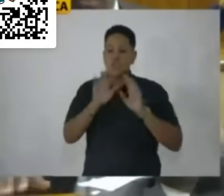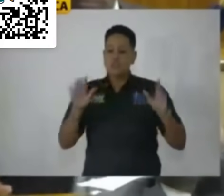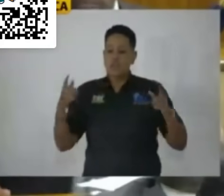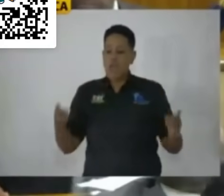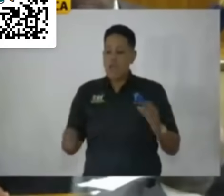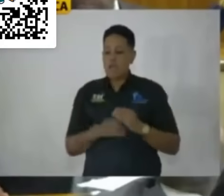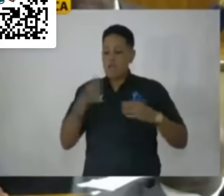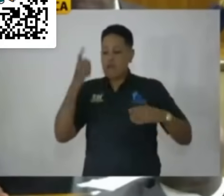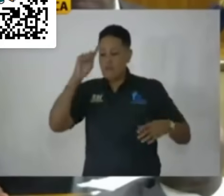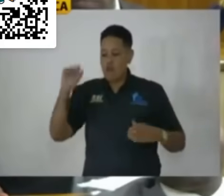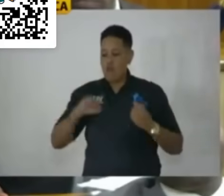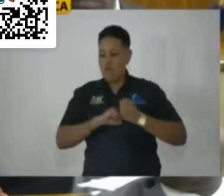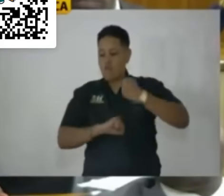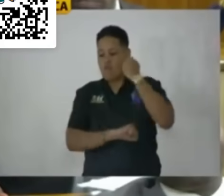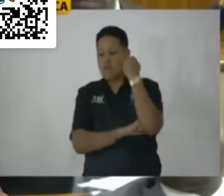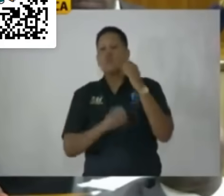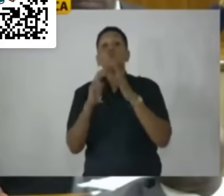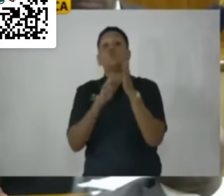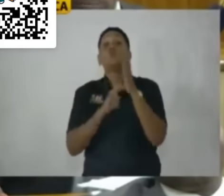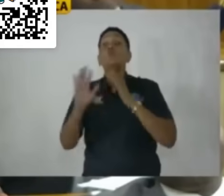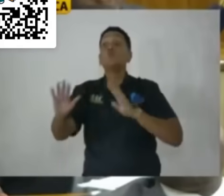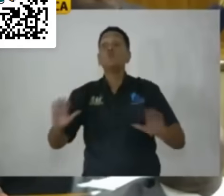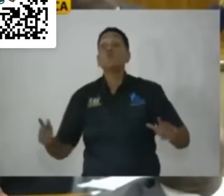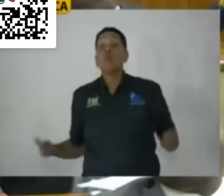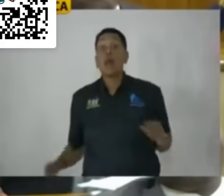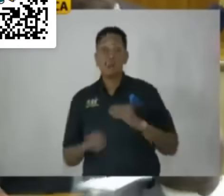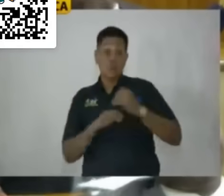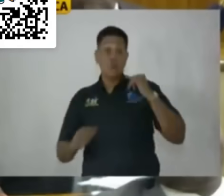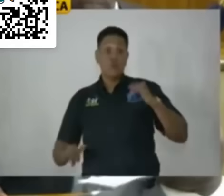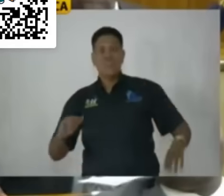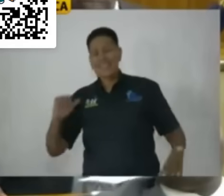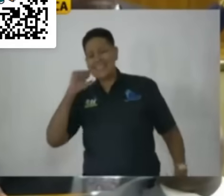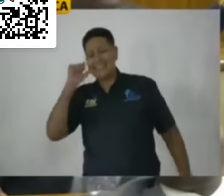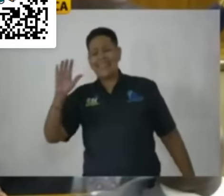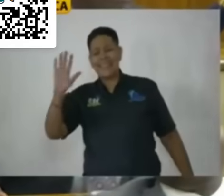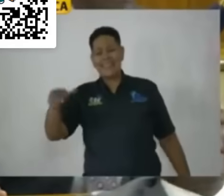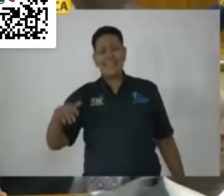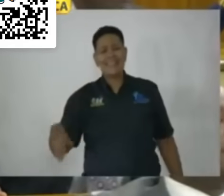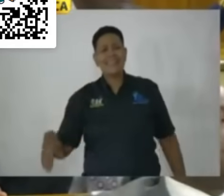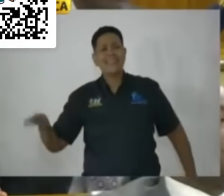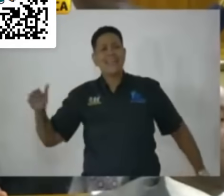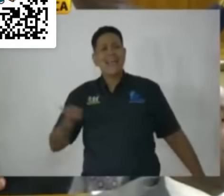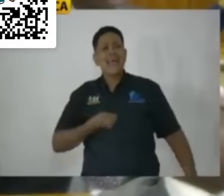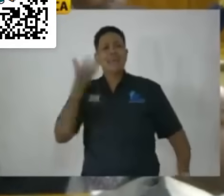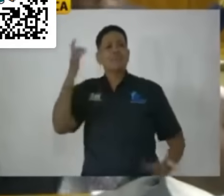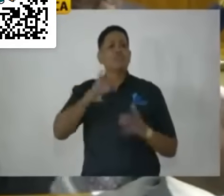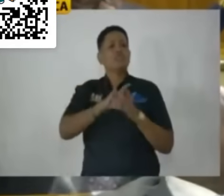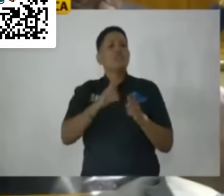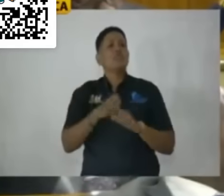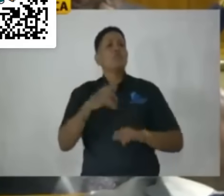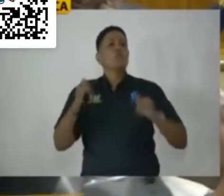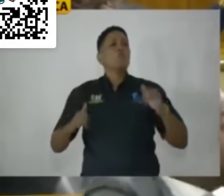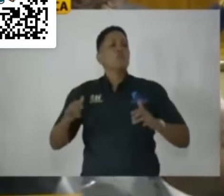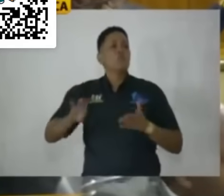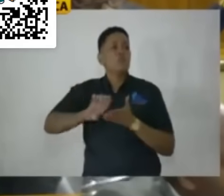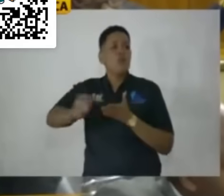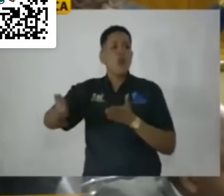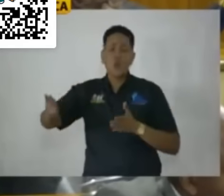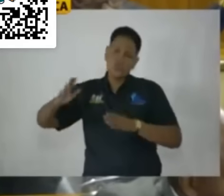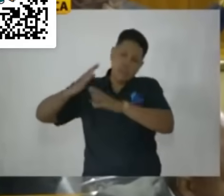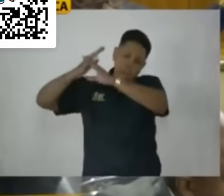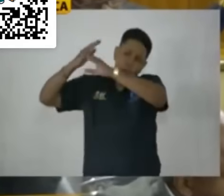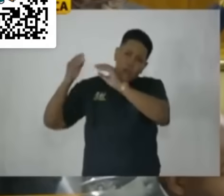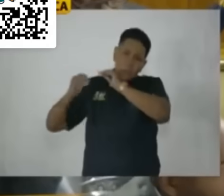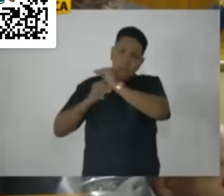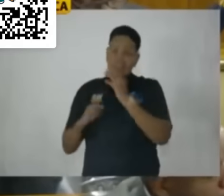for a fundamental standing order which is expressed in terms which precludes and prohibits a